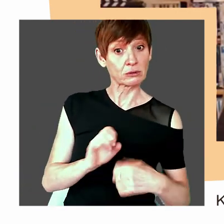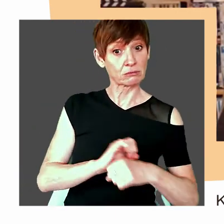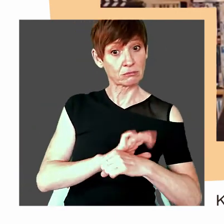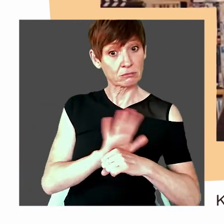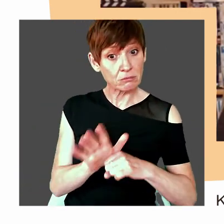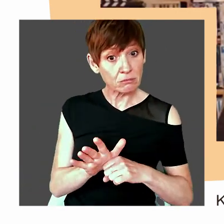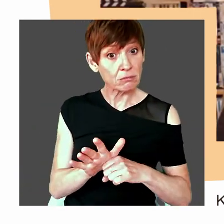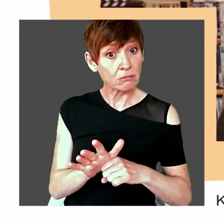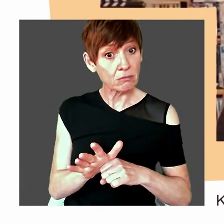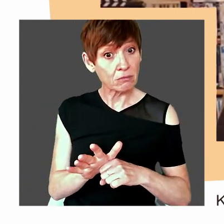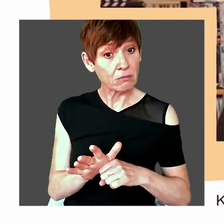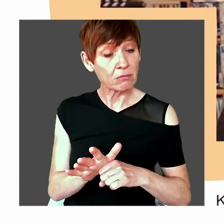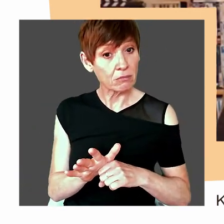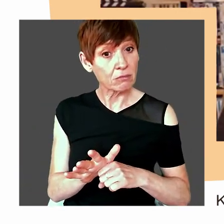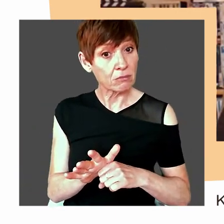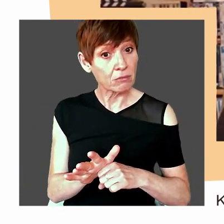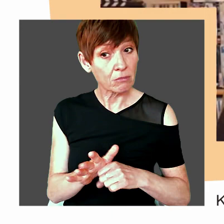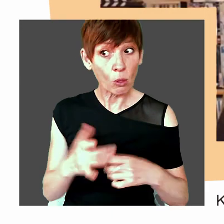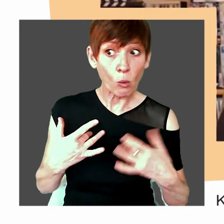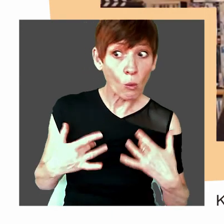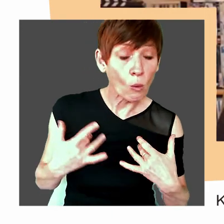inspiring?